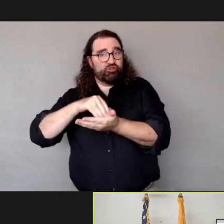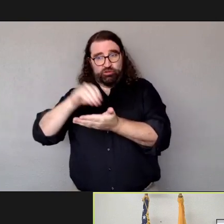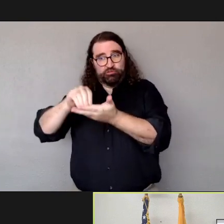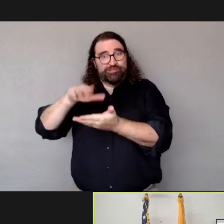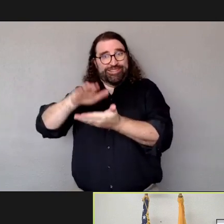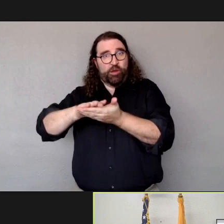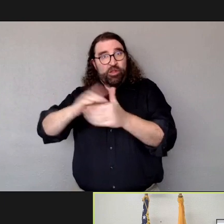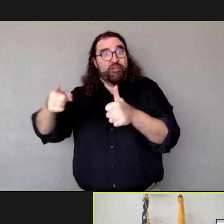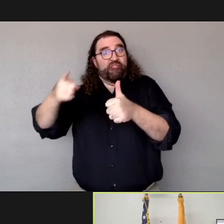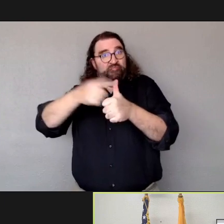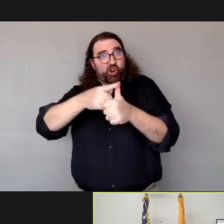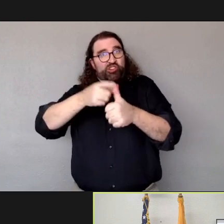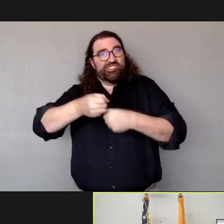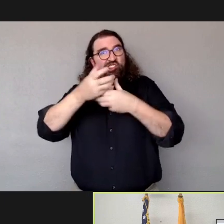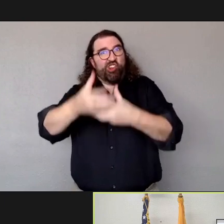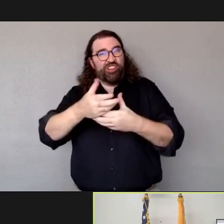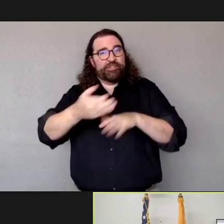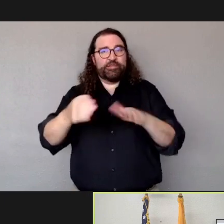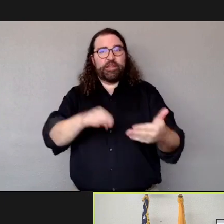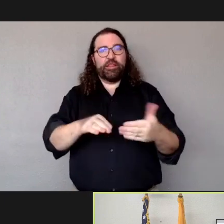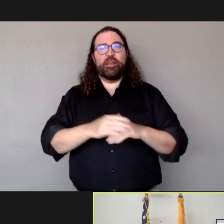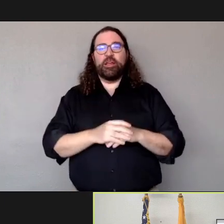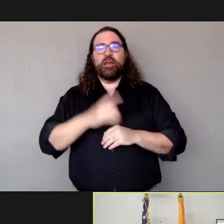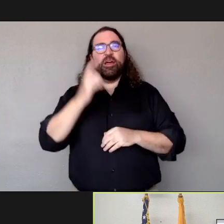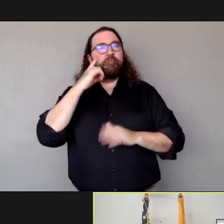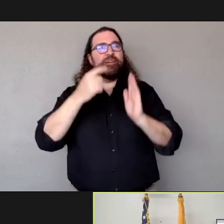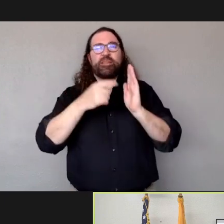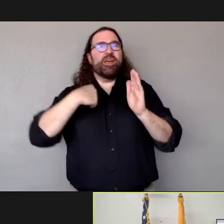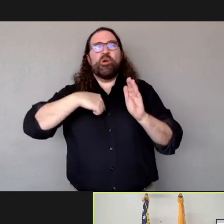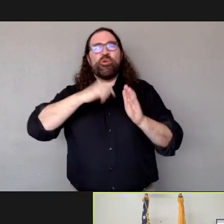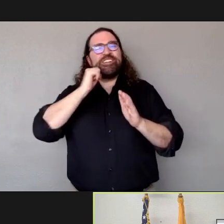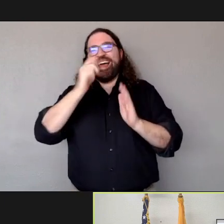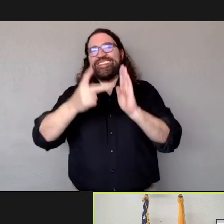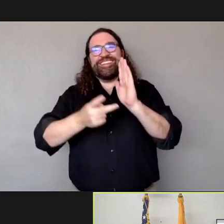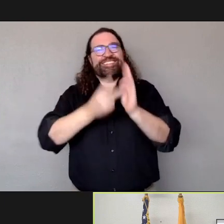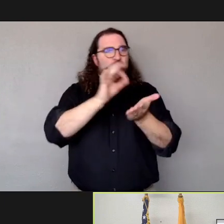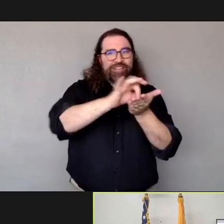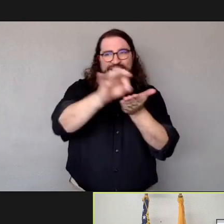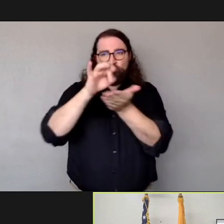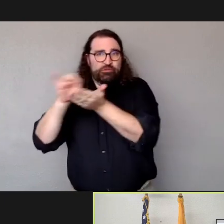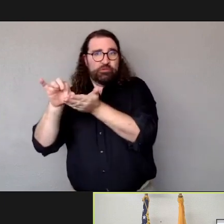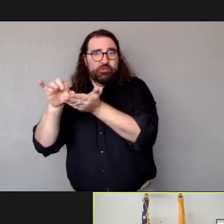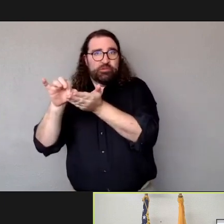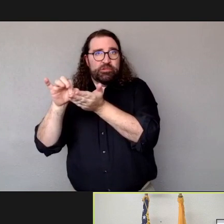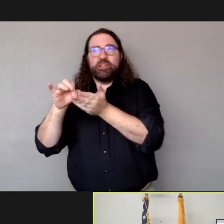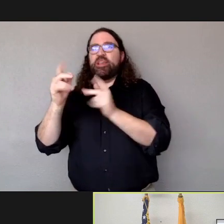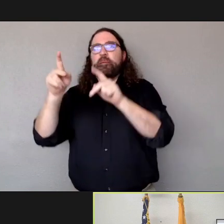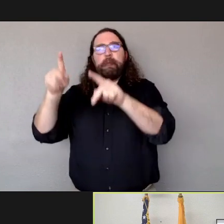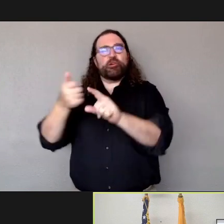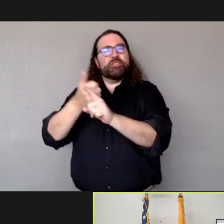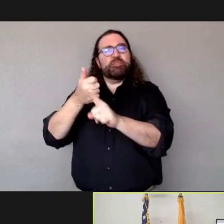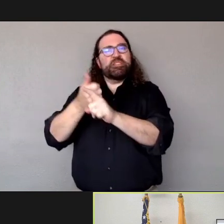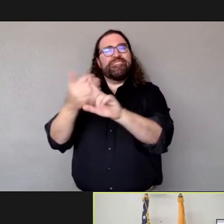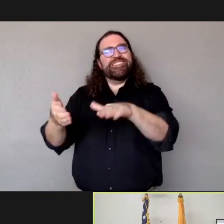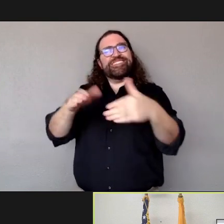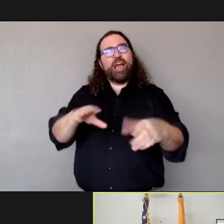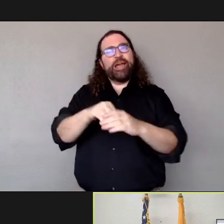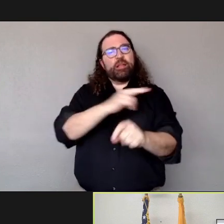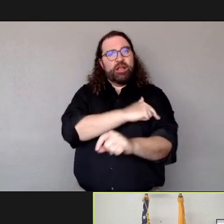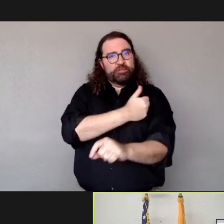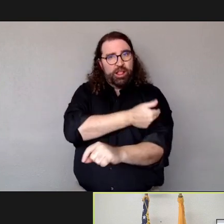first diagnosis. But we wouldn't, for example, double count someone who died in the hospital.